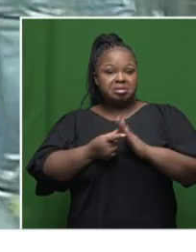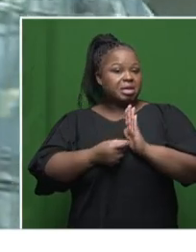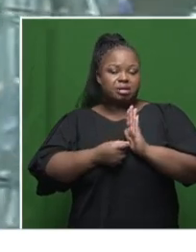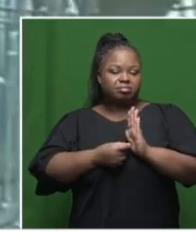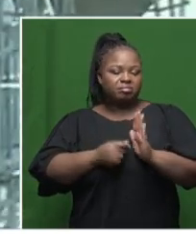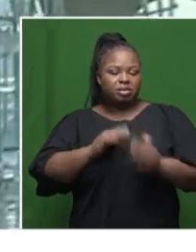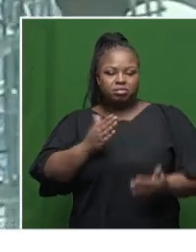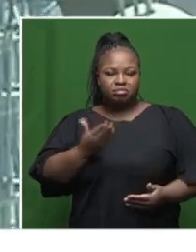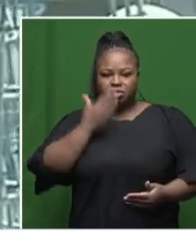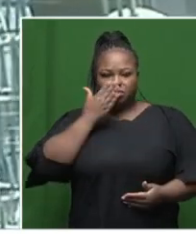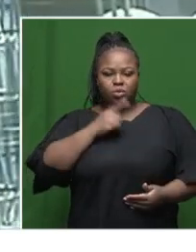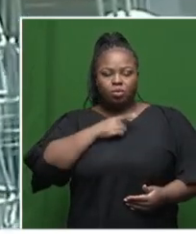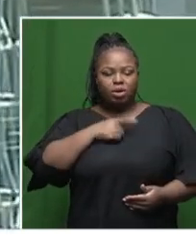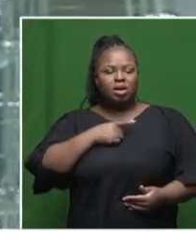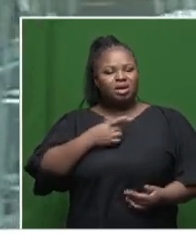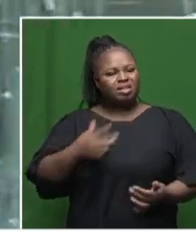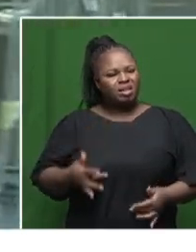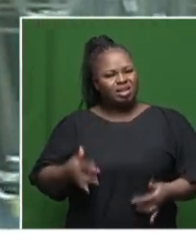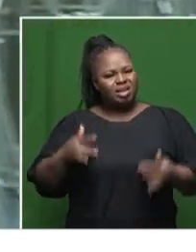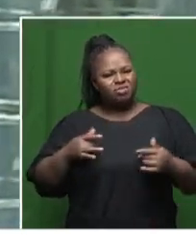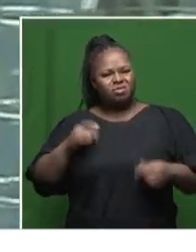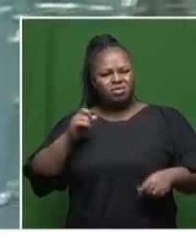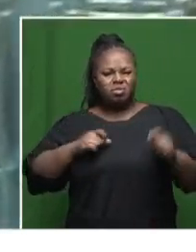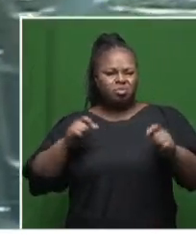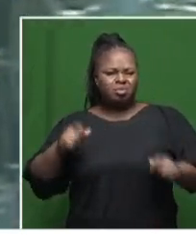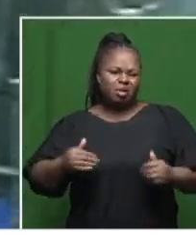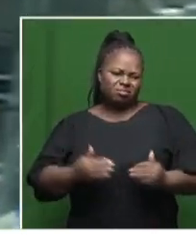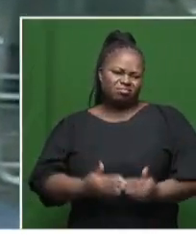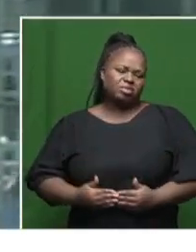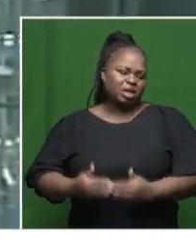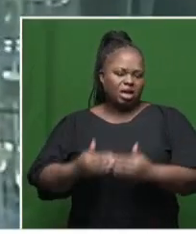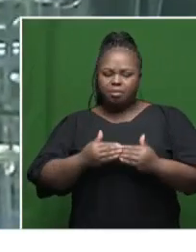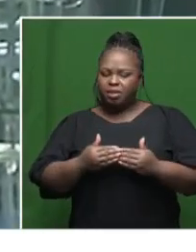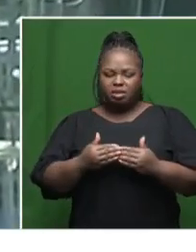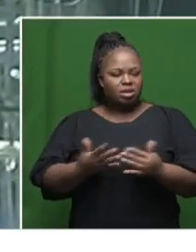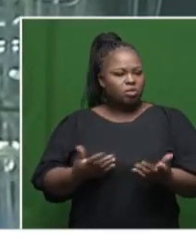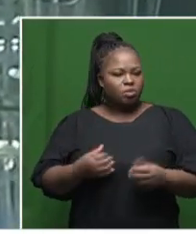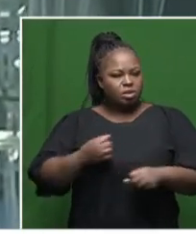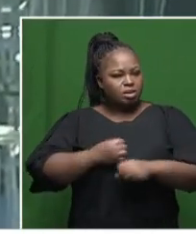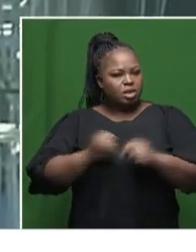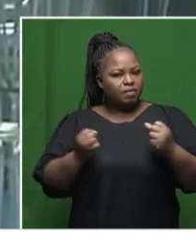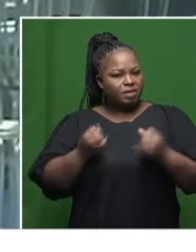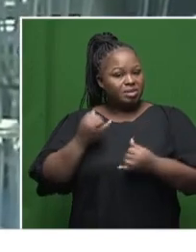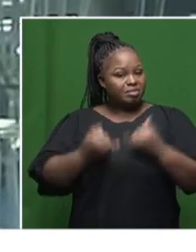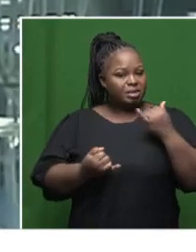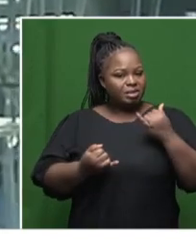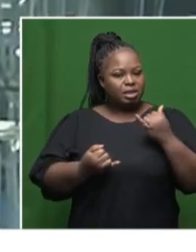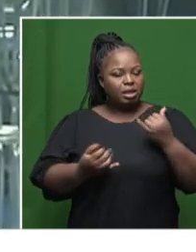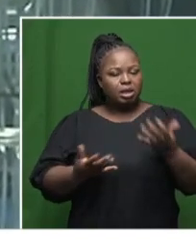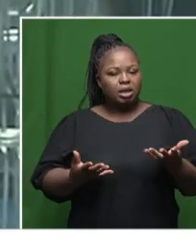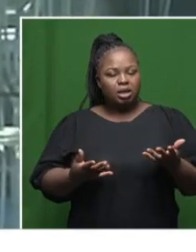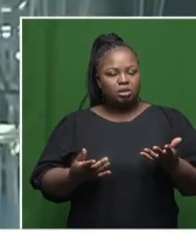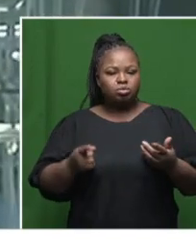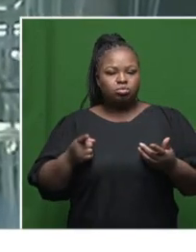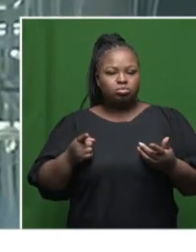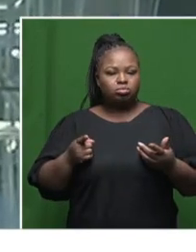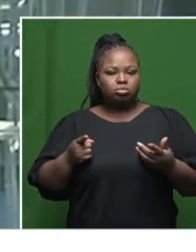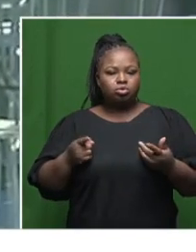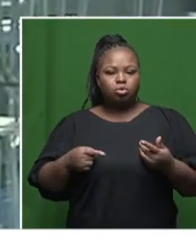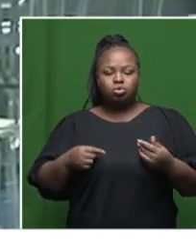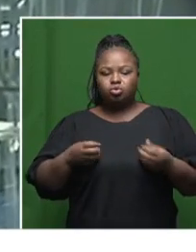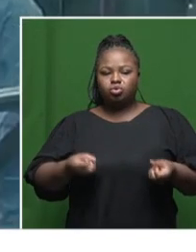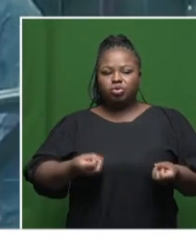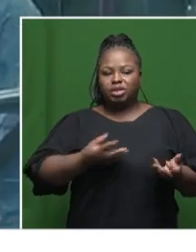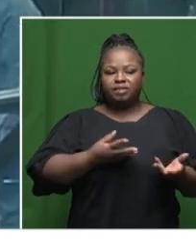care about the lives of our people. We'll never make a mistake of administering vaccine which is about to expire on the bodies of